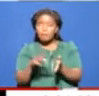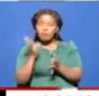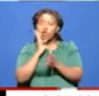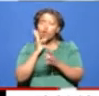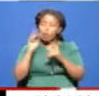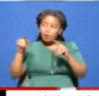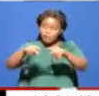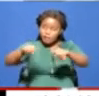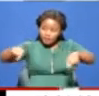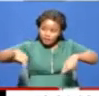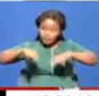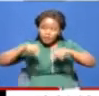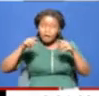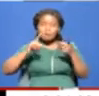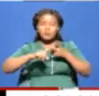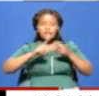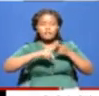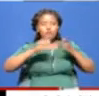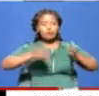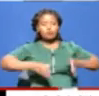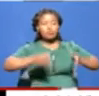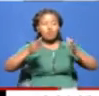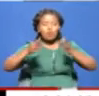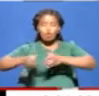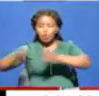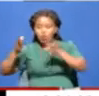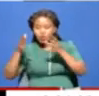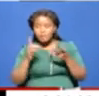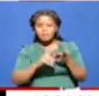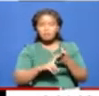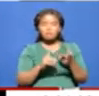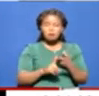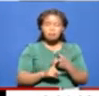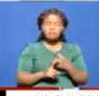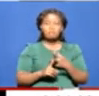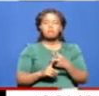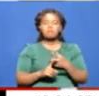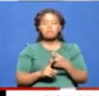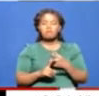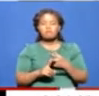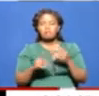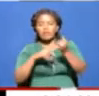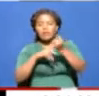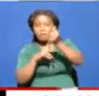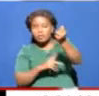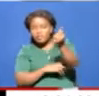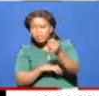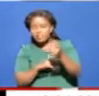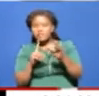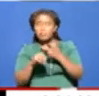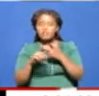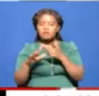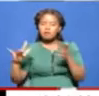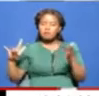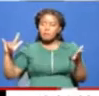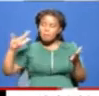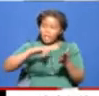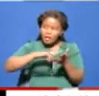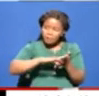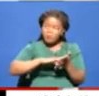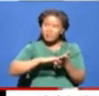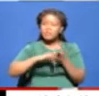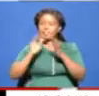we are talking about roads, we are talking about bridges, we are talking about airports, we are talking about irrigation schemes and